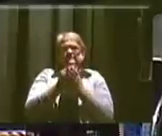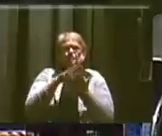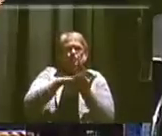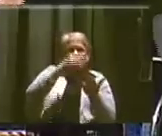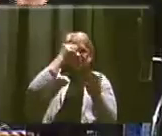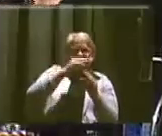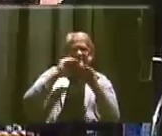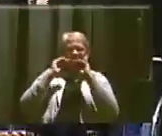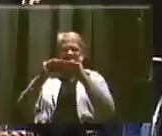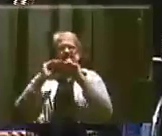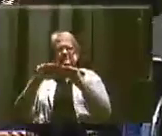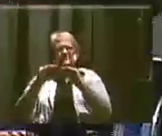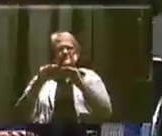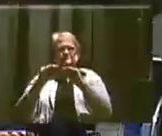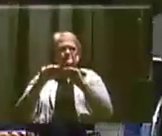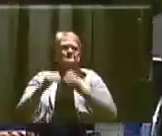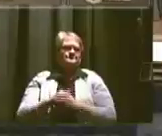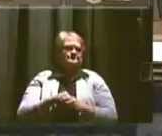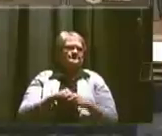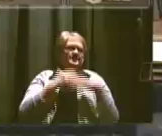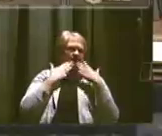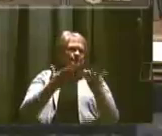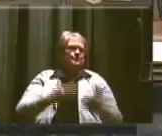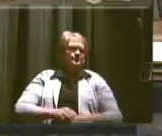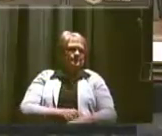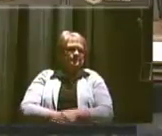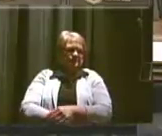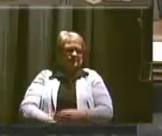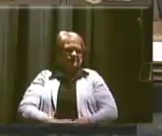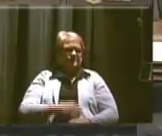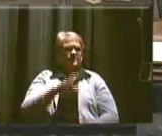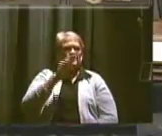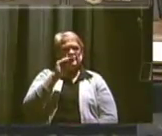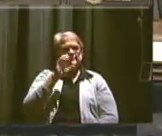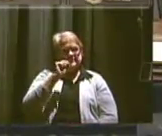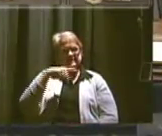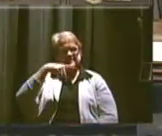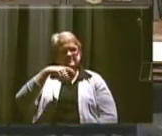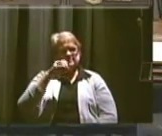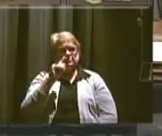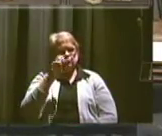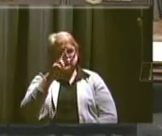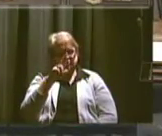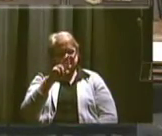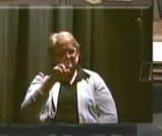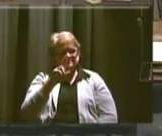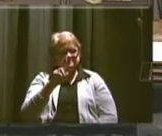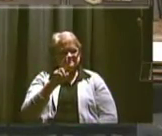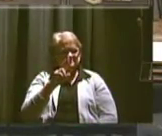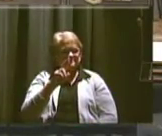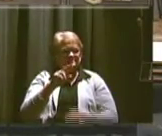you. Thank you. Ms. Porter. Thank you.